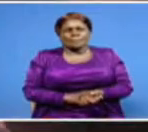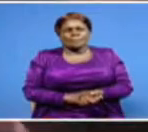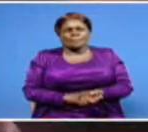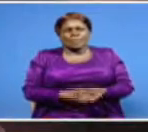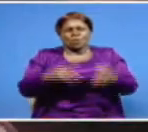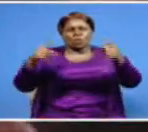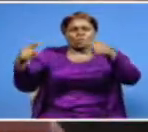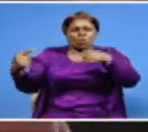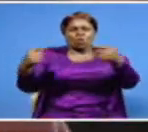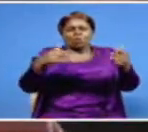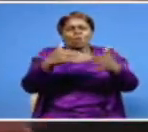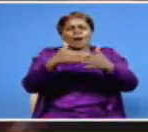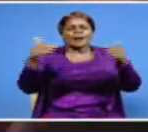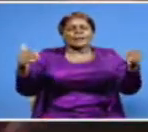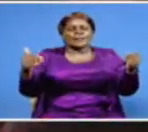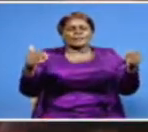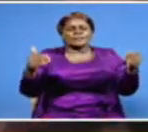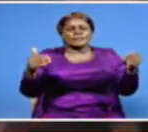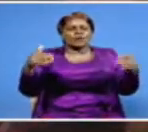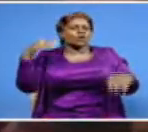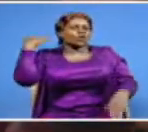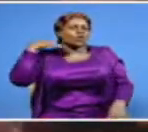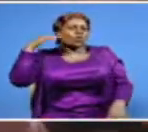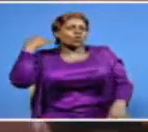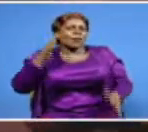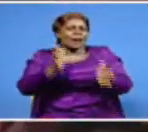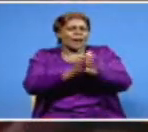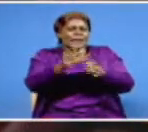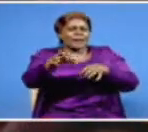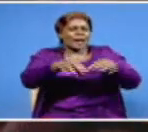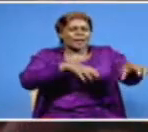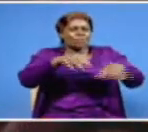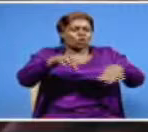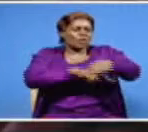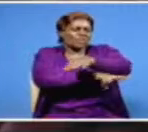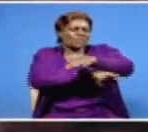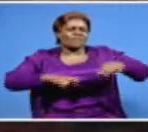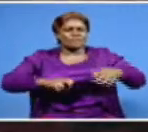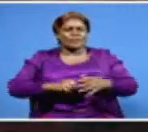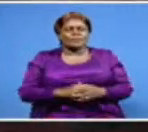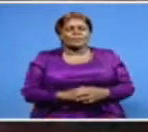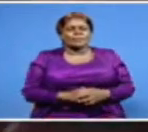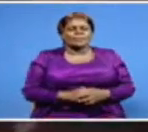the war against bandits and livestock rustling,